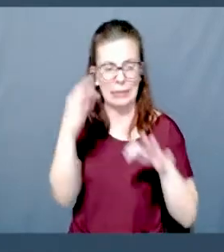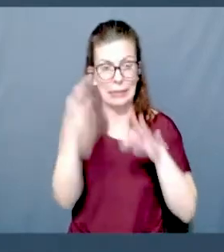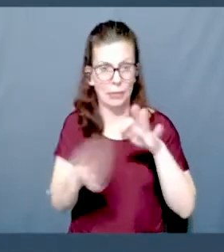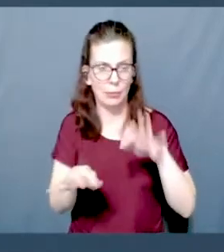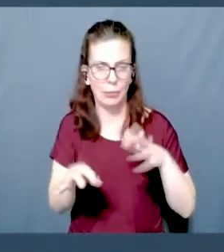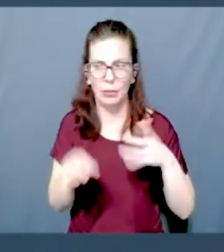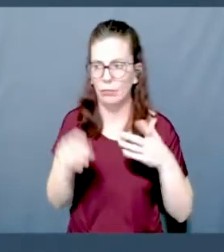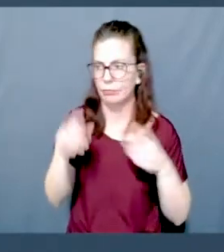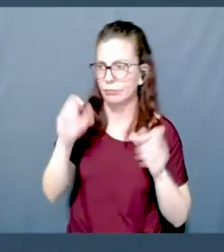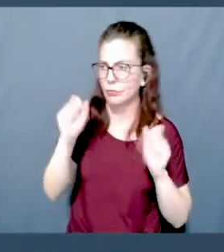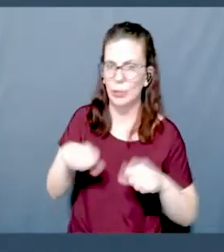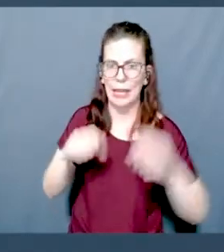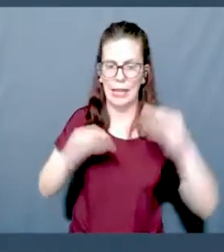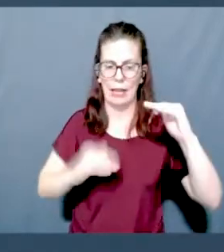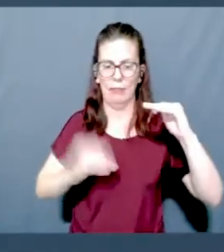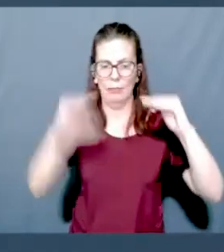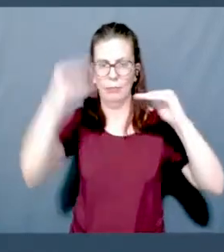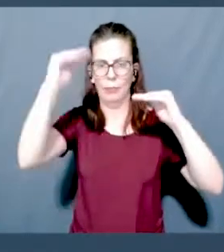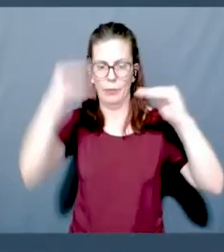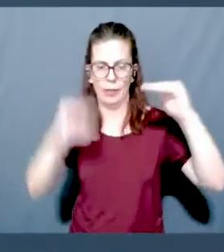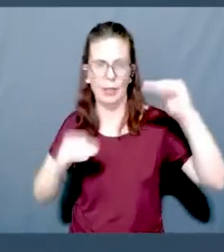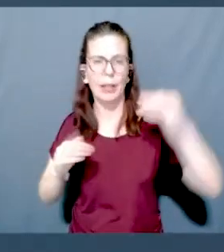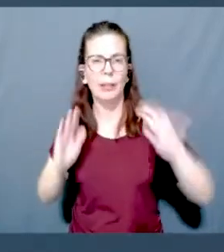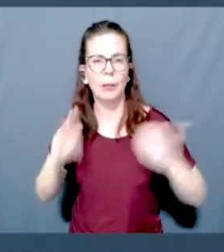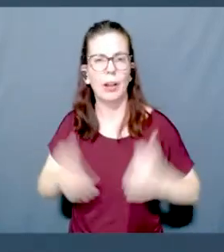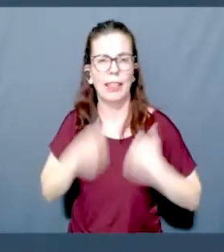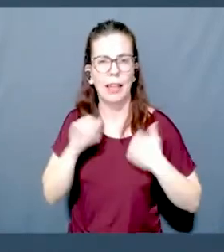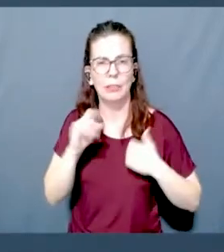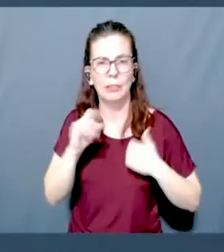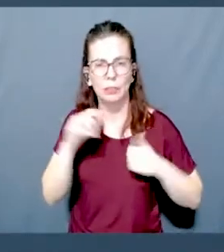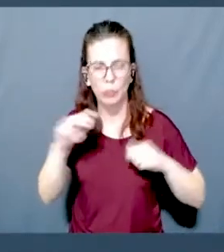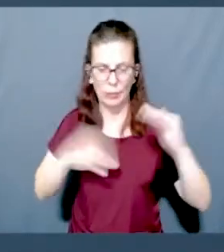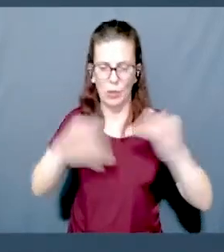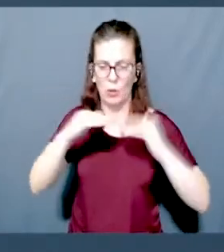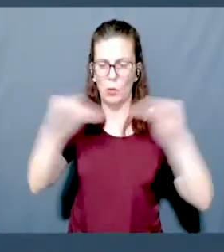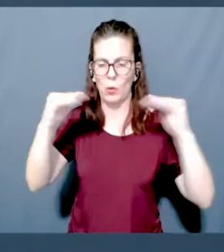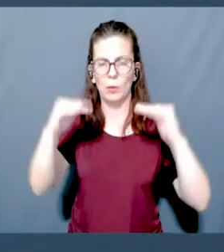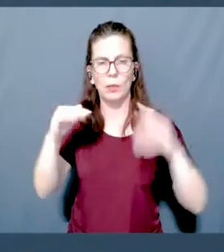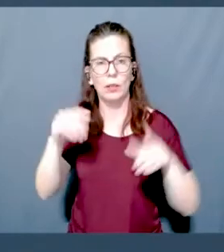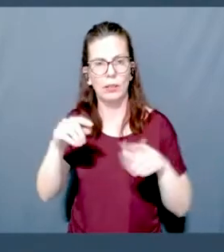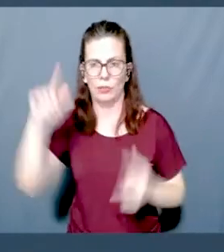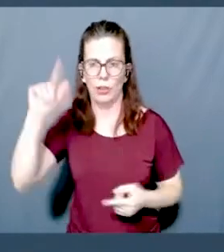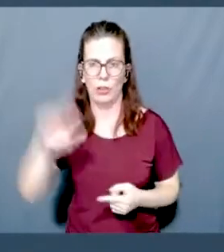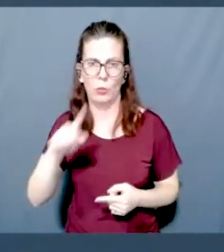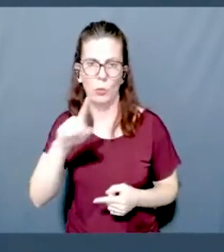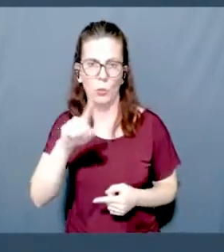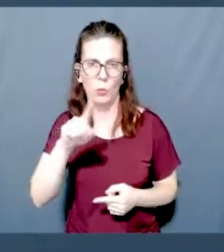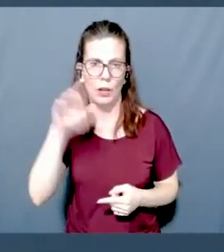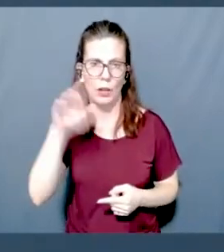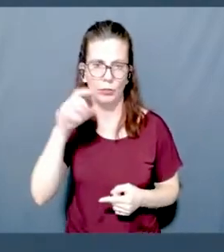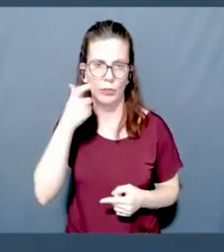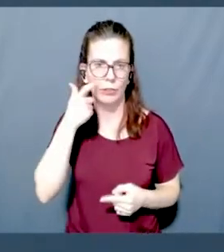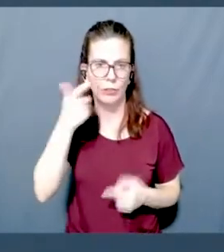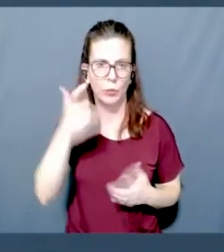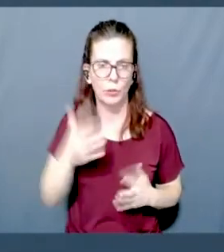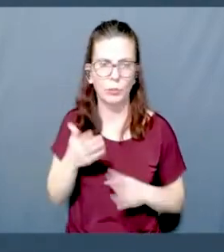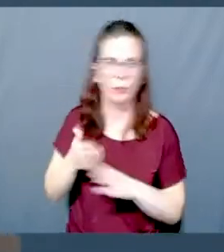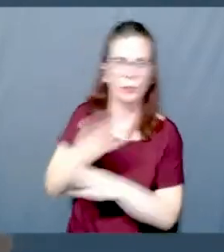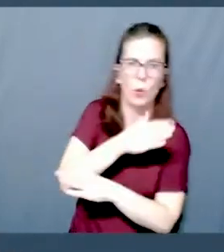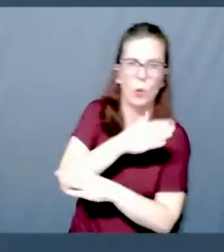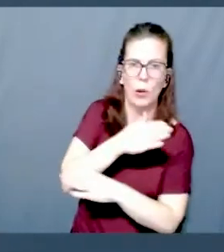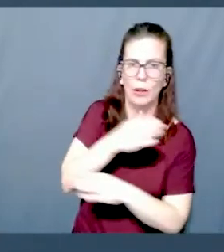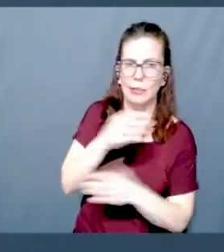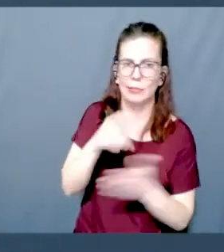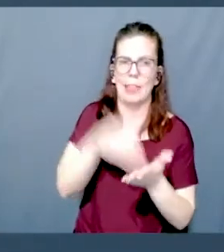points compared to traditional live streaming as low as 100 viewers. So whereas you traditionally would need thousands or tens of thousands of viewers to